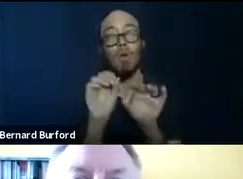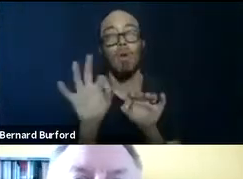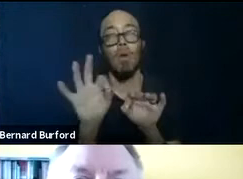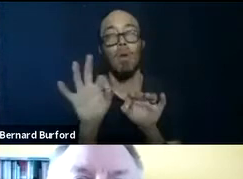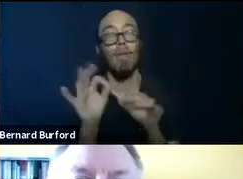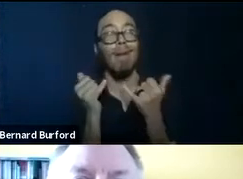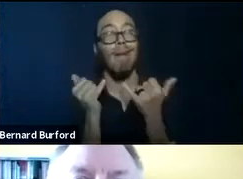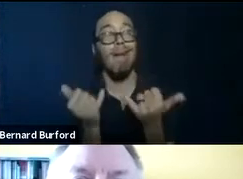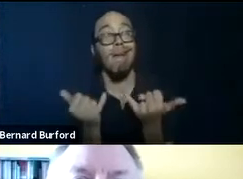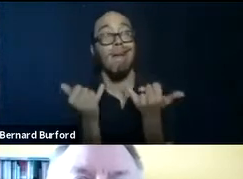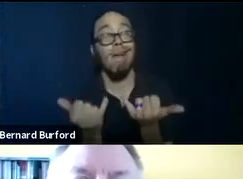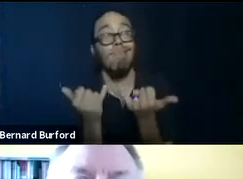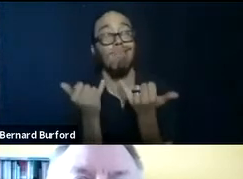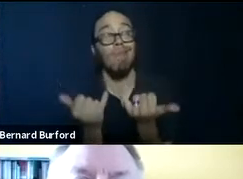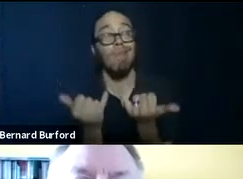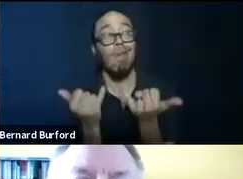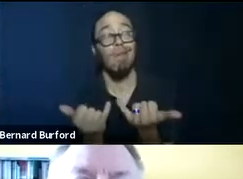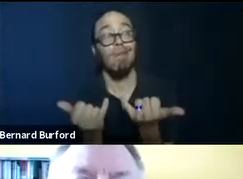up-to-date